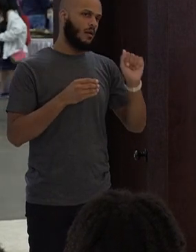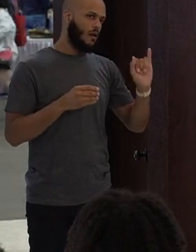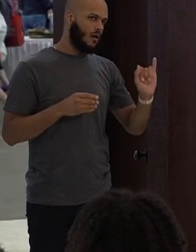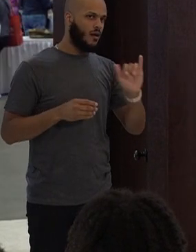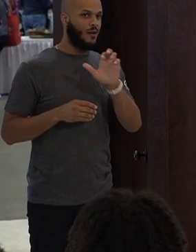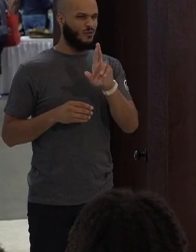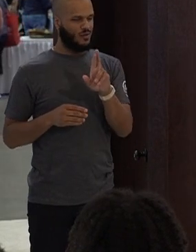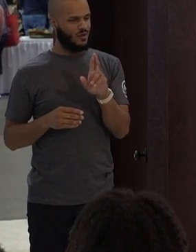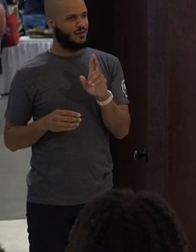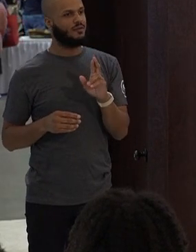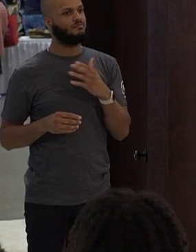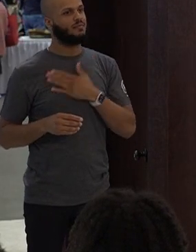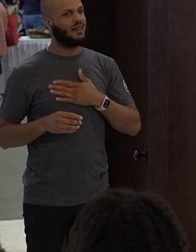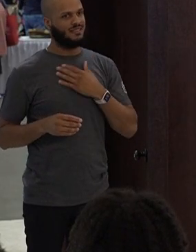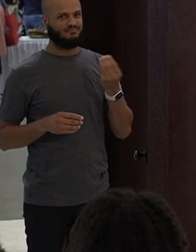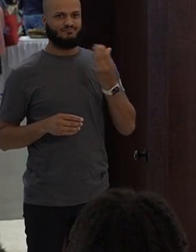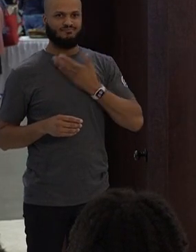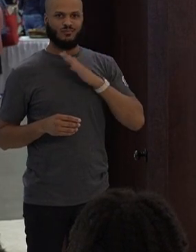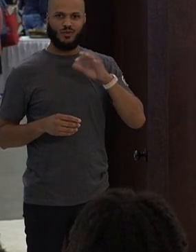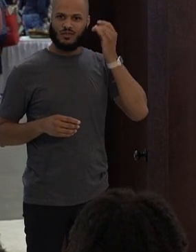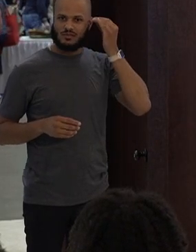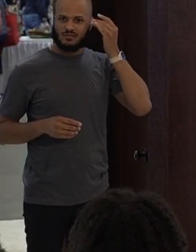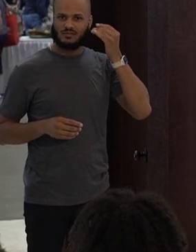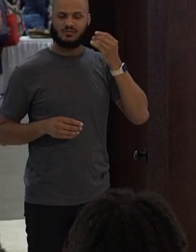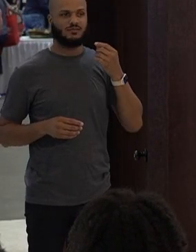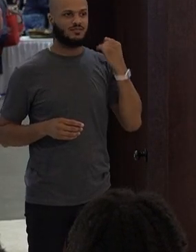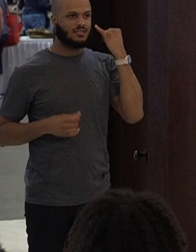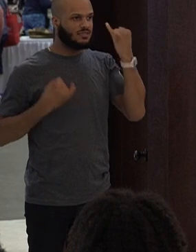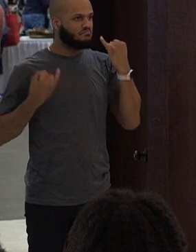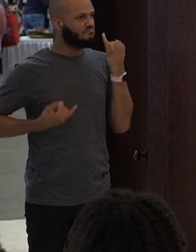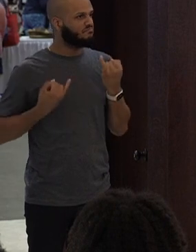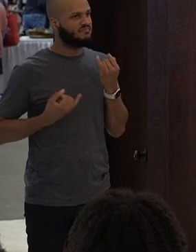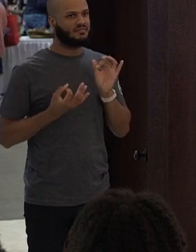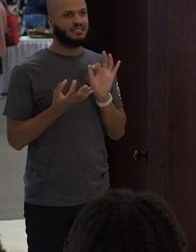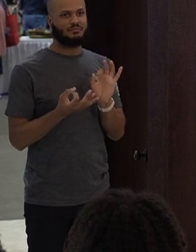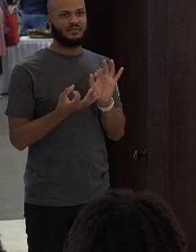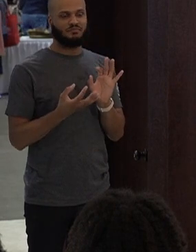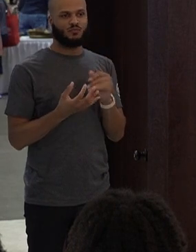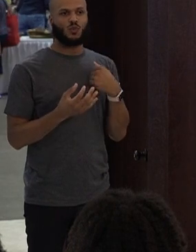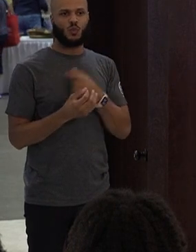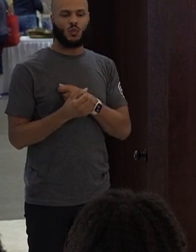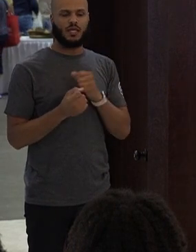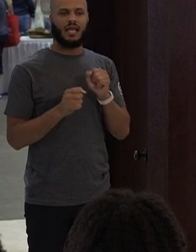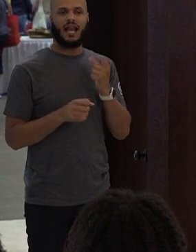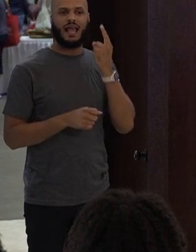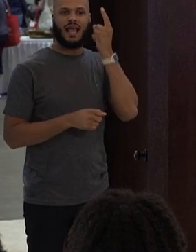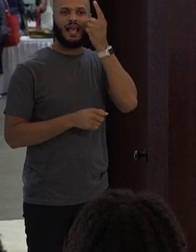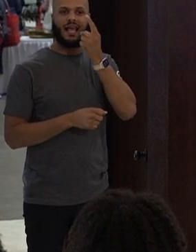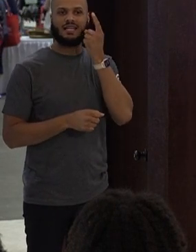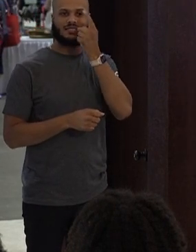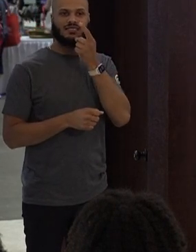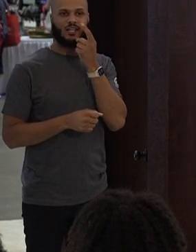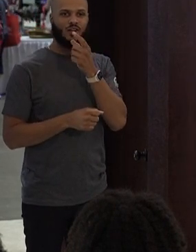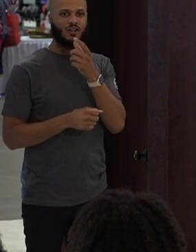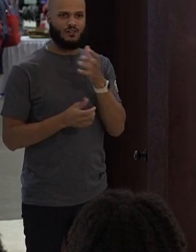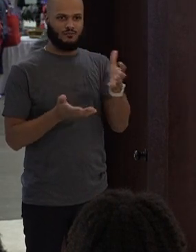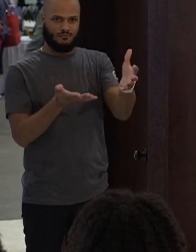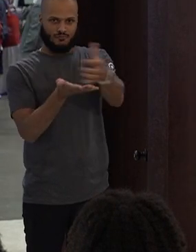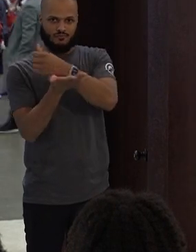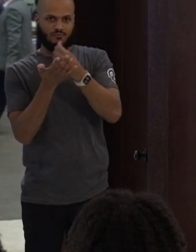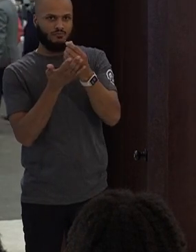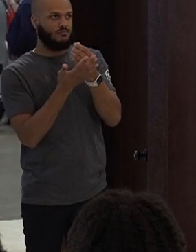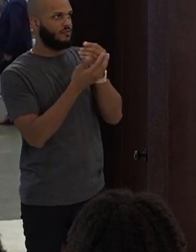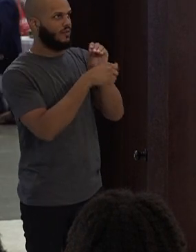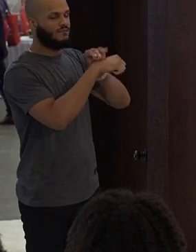give your thoughts and your ideas and feedback to us so that we can consider that and advise Congress